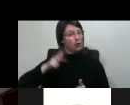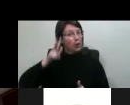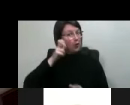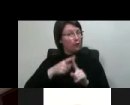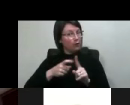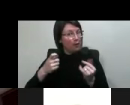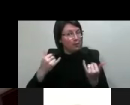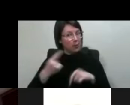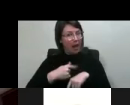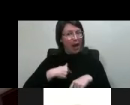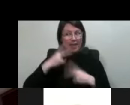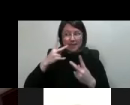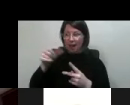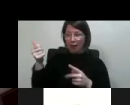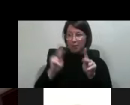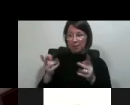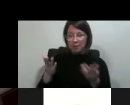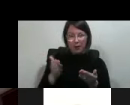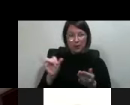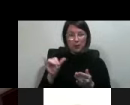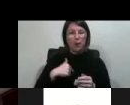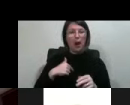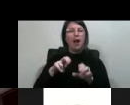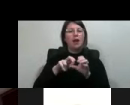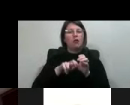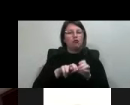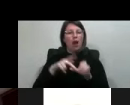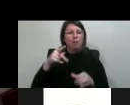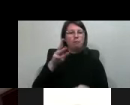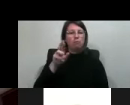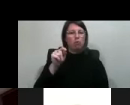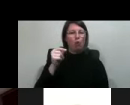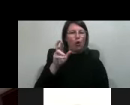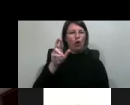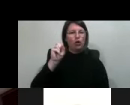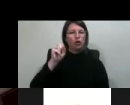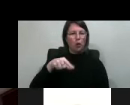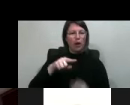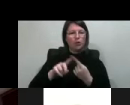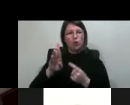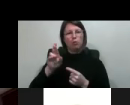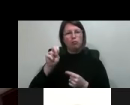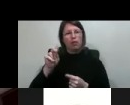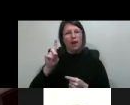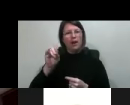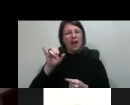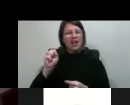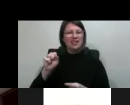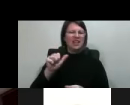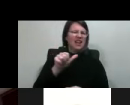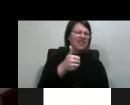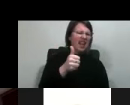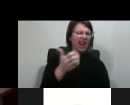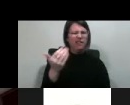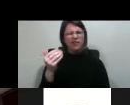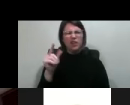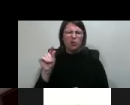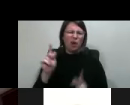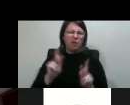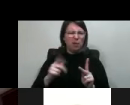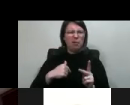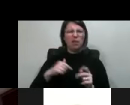other of us on the call right now. I ride from Porter Square to Brandeis. There's like 10, 15, 20 of us scientists that I see every